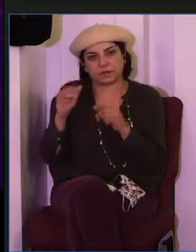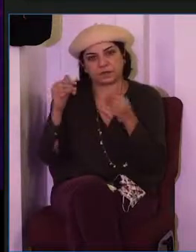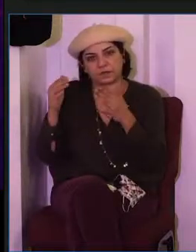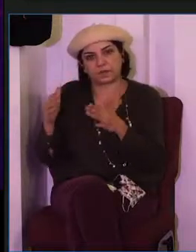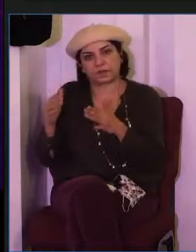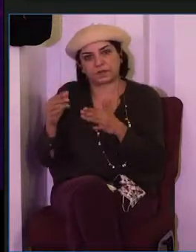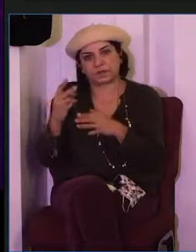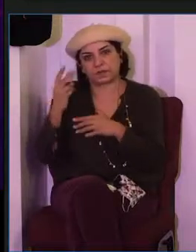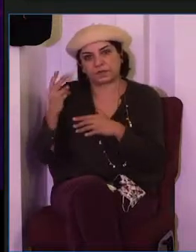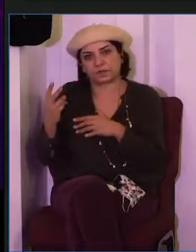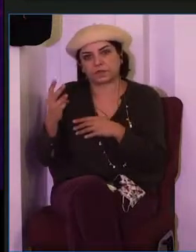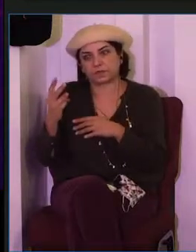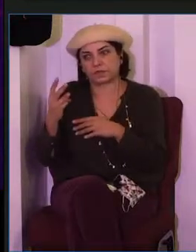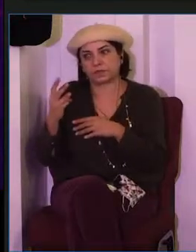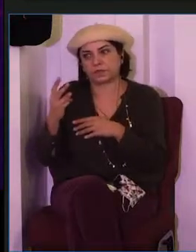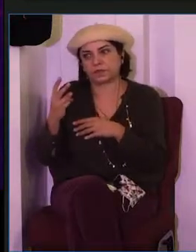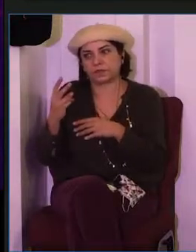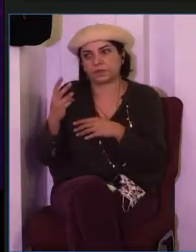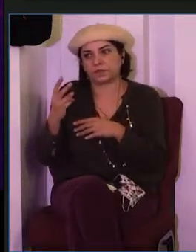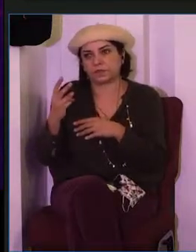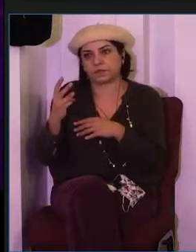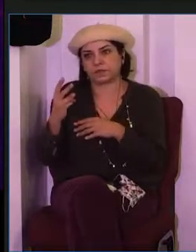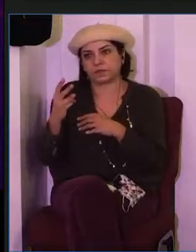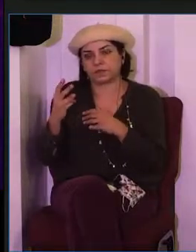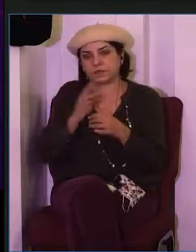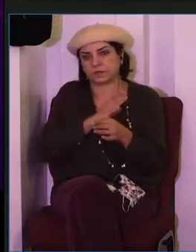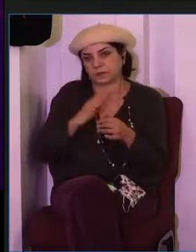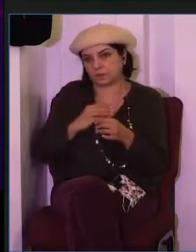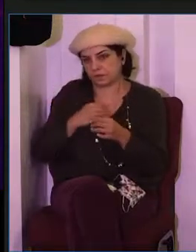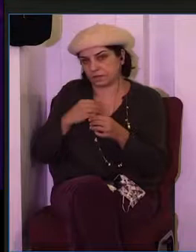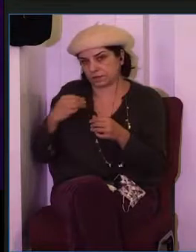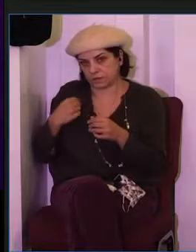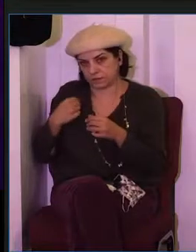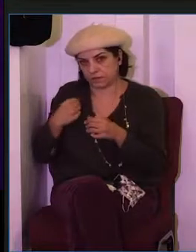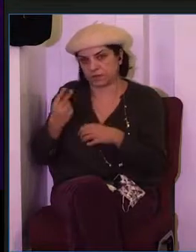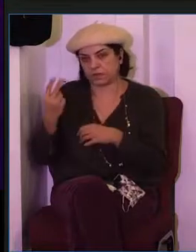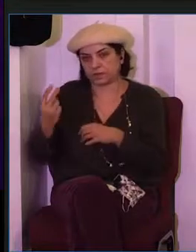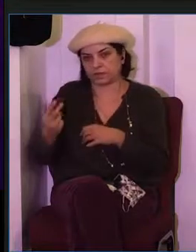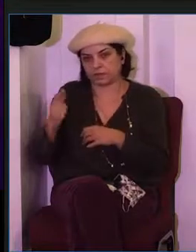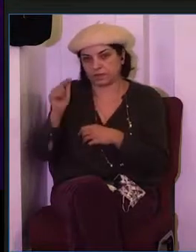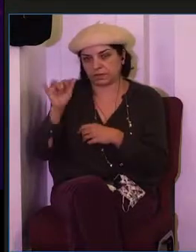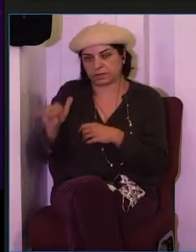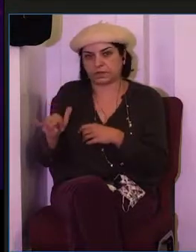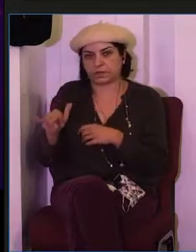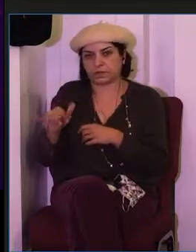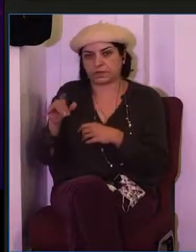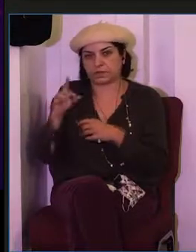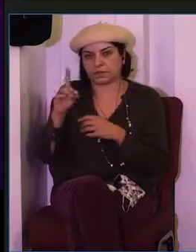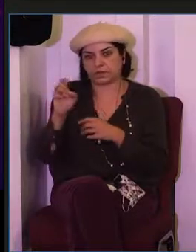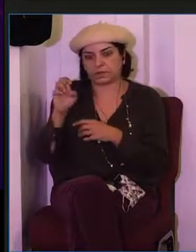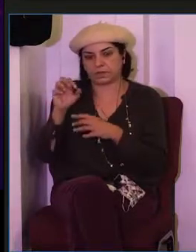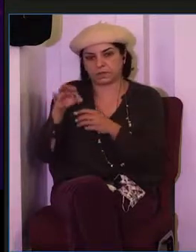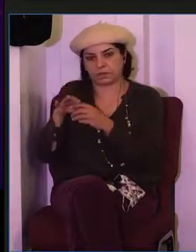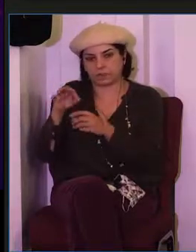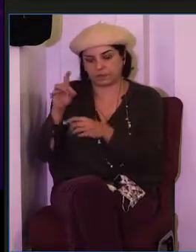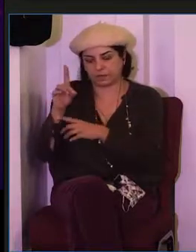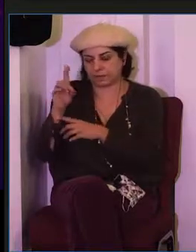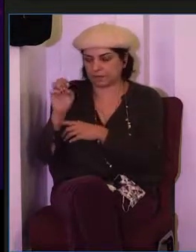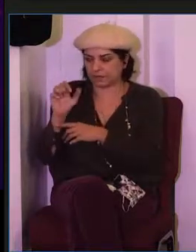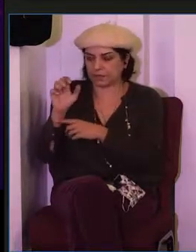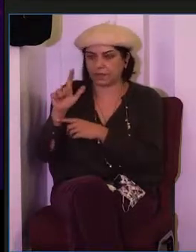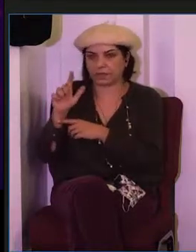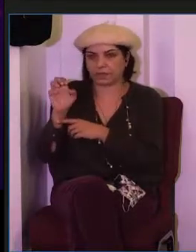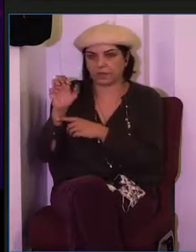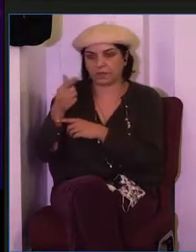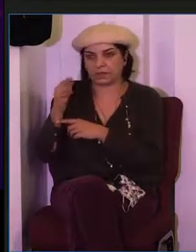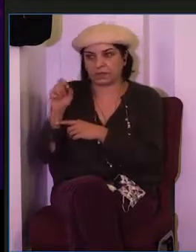a bylaw change, receive reports from team leaders. The application reports are already available on our website.